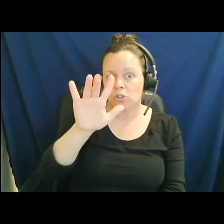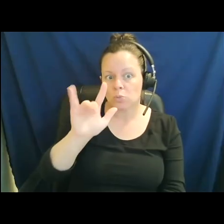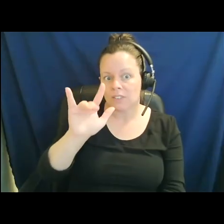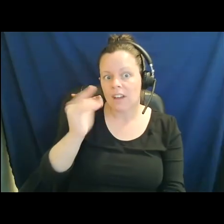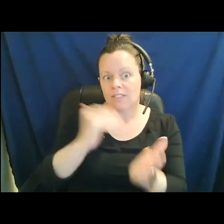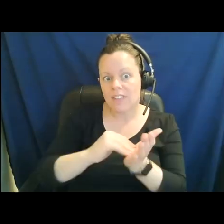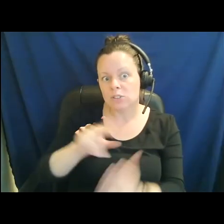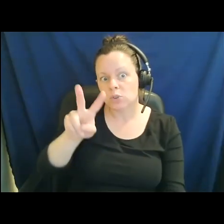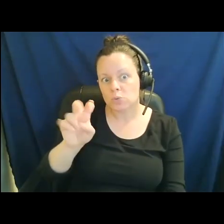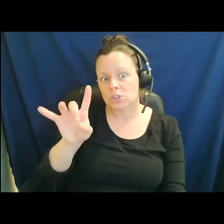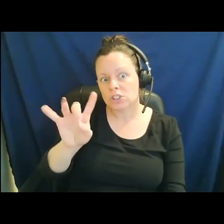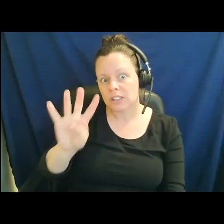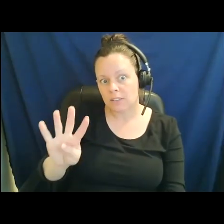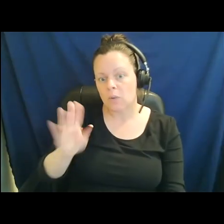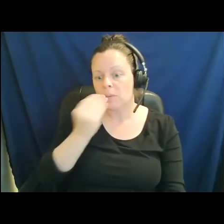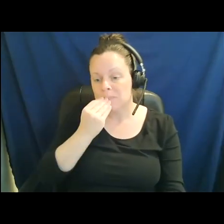1,825,284 meals in the month of April.